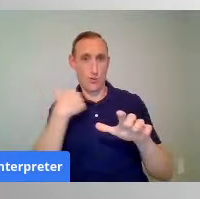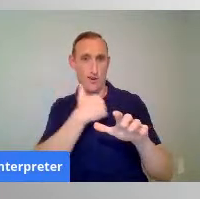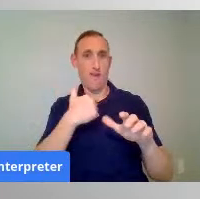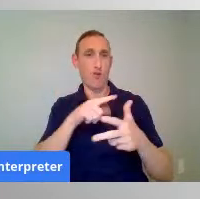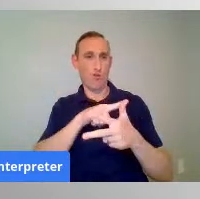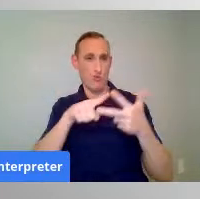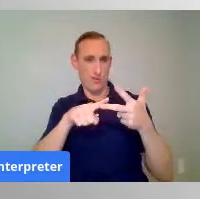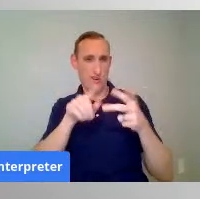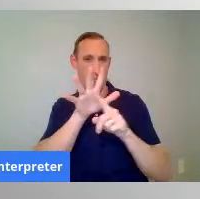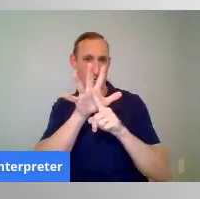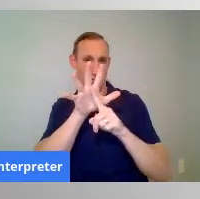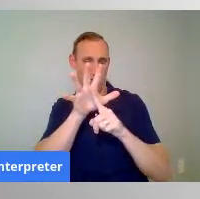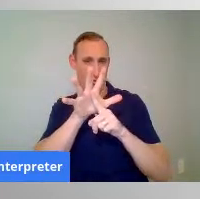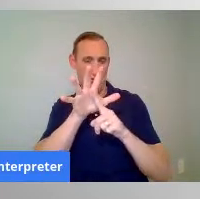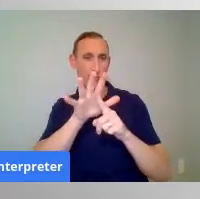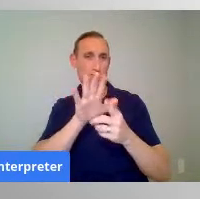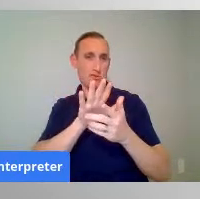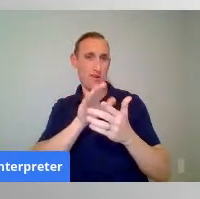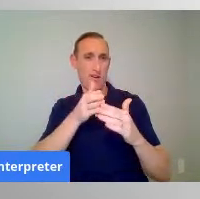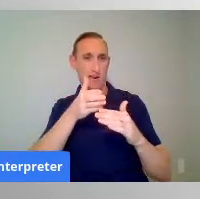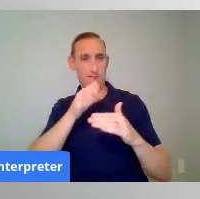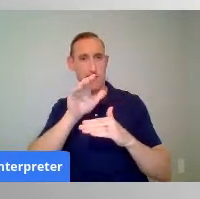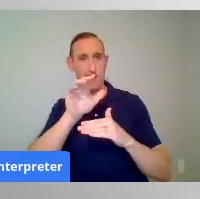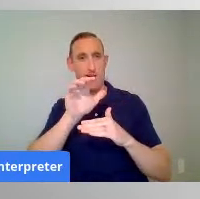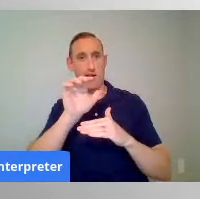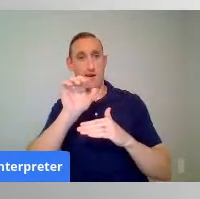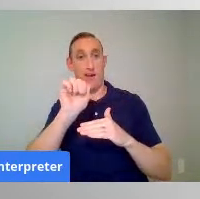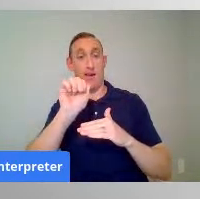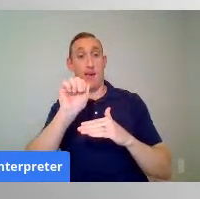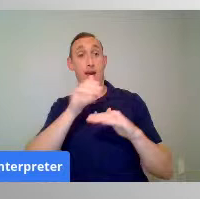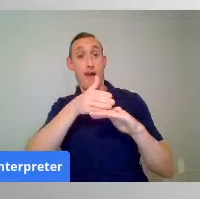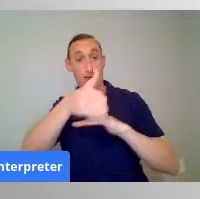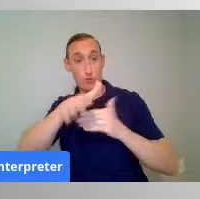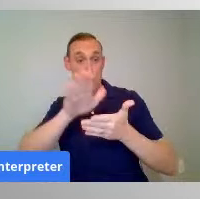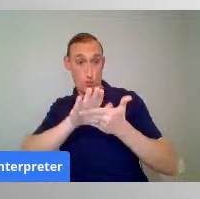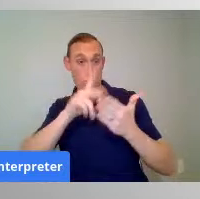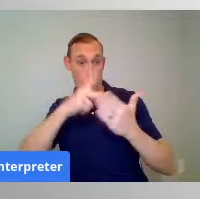after-school programs at our community centers in East